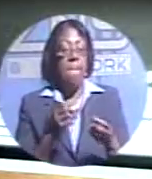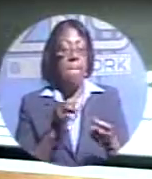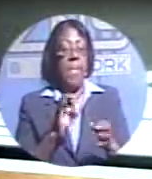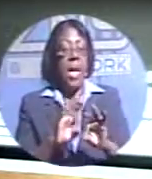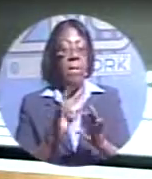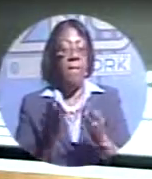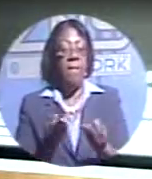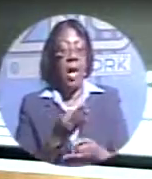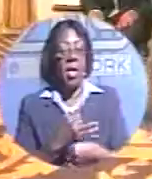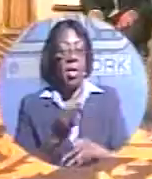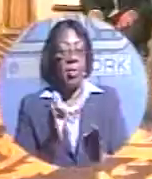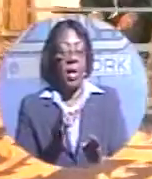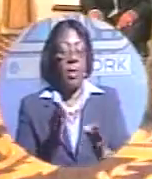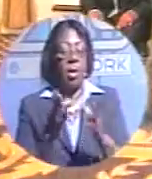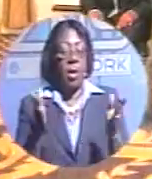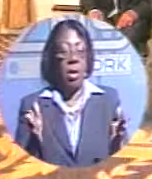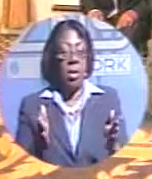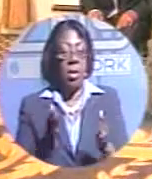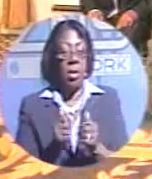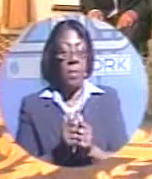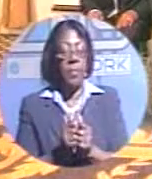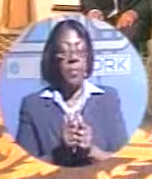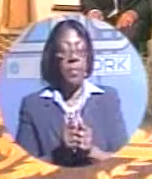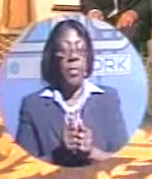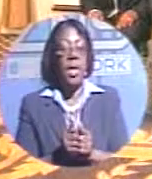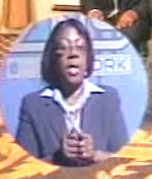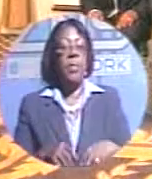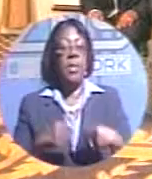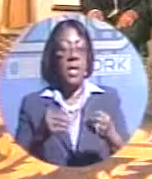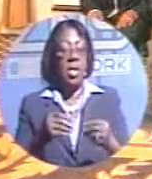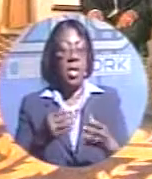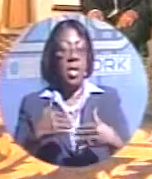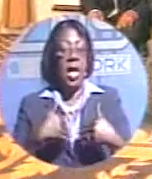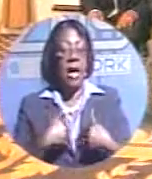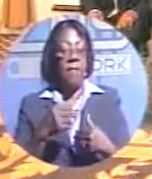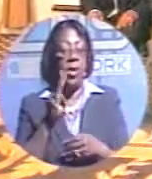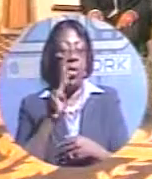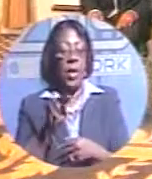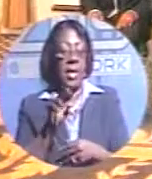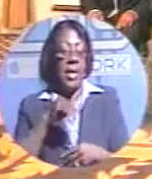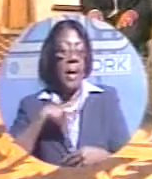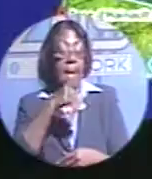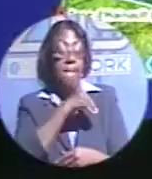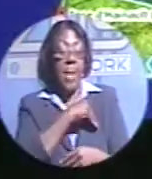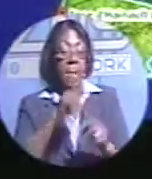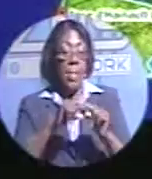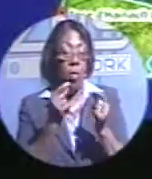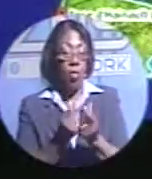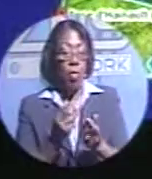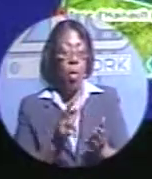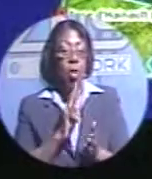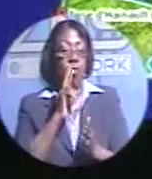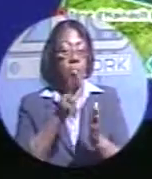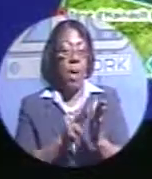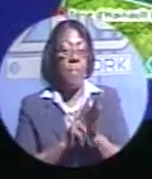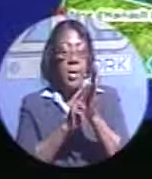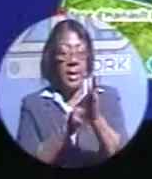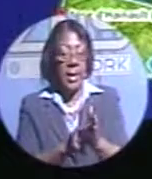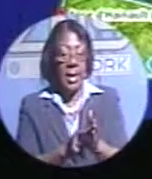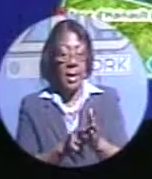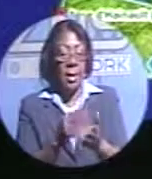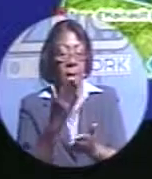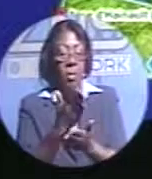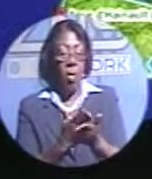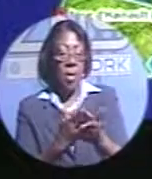manufacturing with a huge population. It was intentional to have the 20-member group represent a diverse section from the